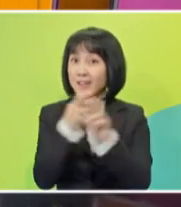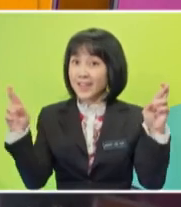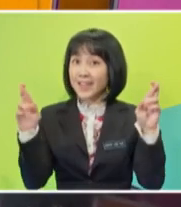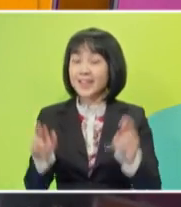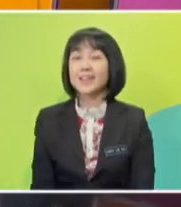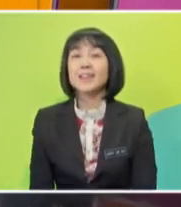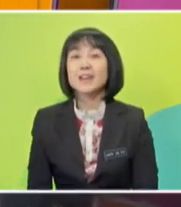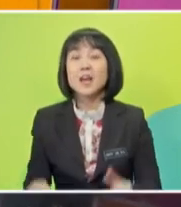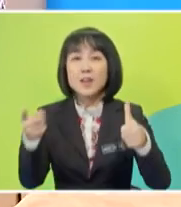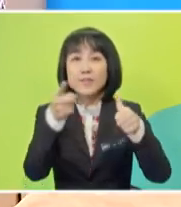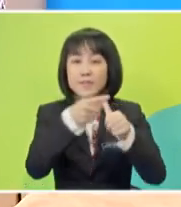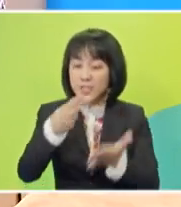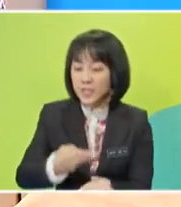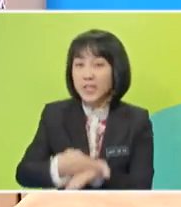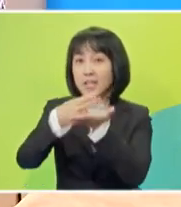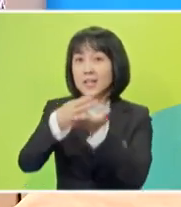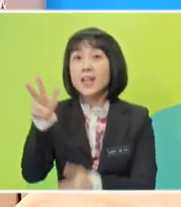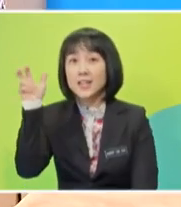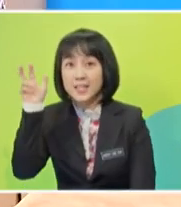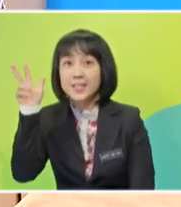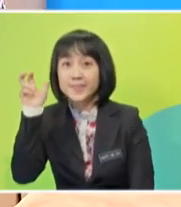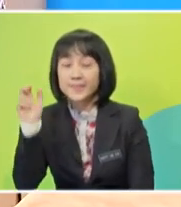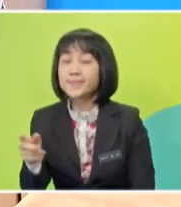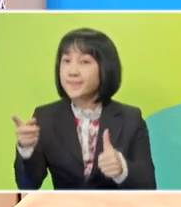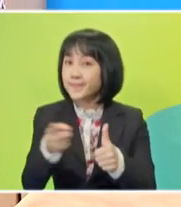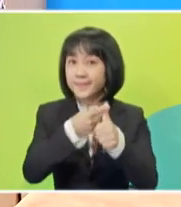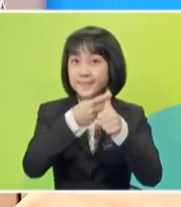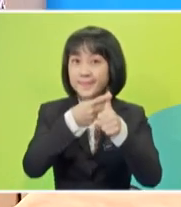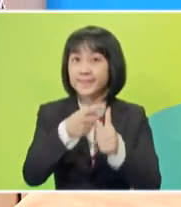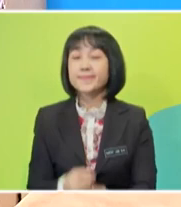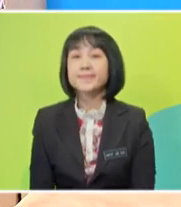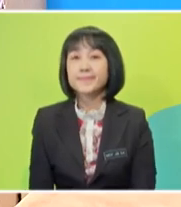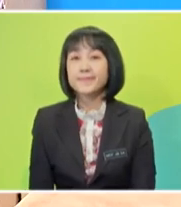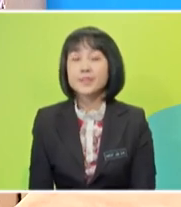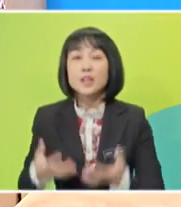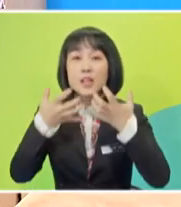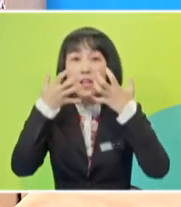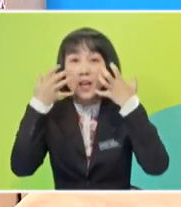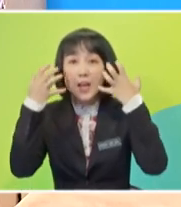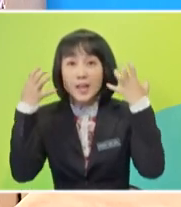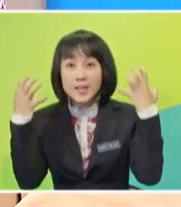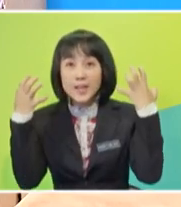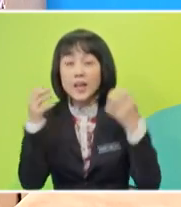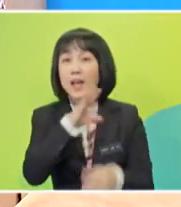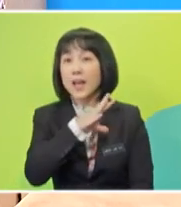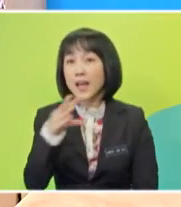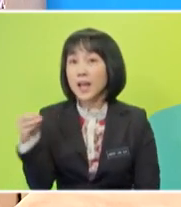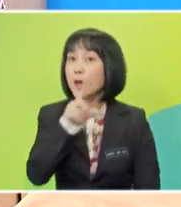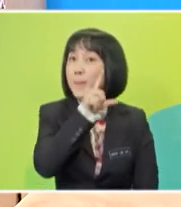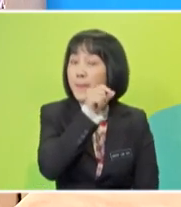you the first hint. So listen carefully. The first one. The tiger and